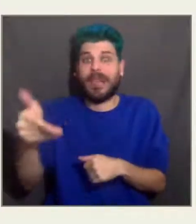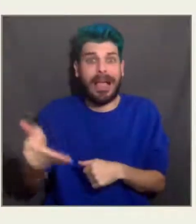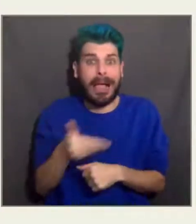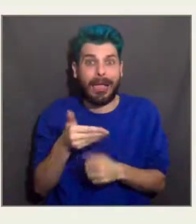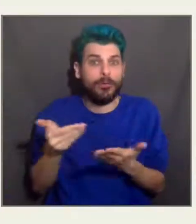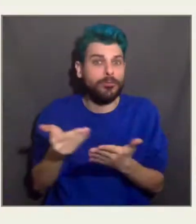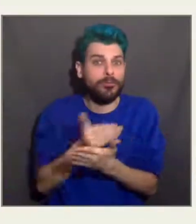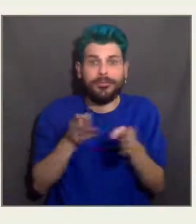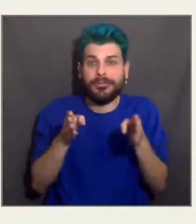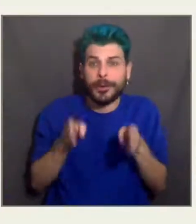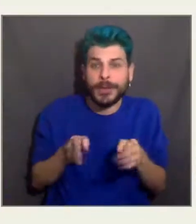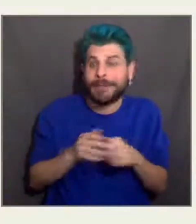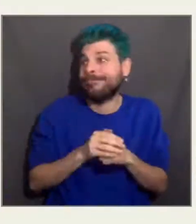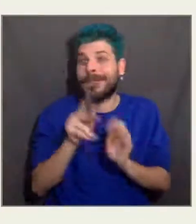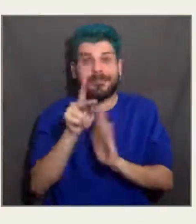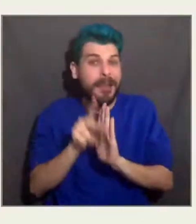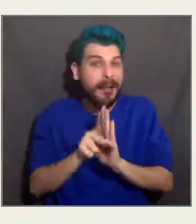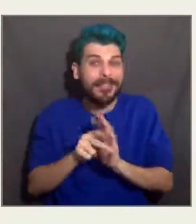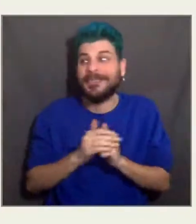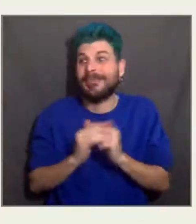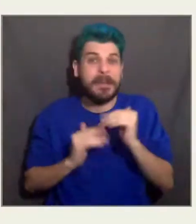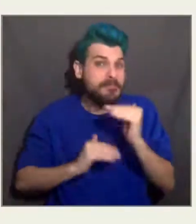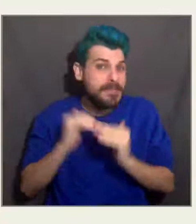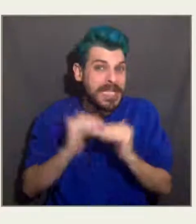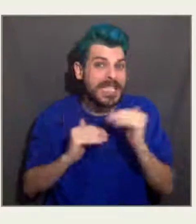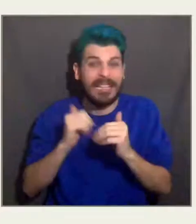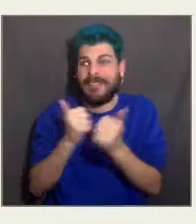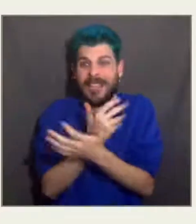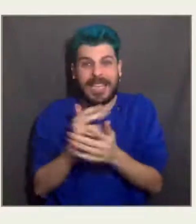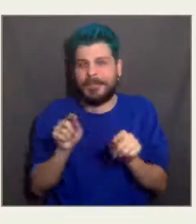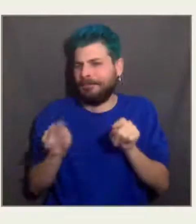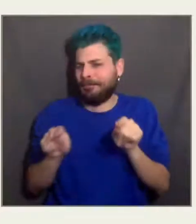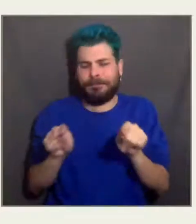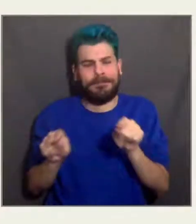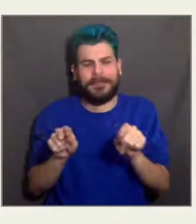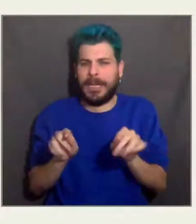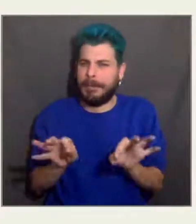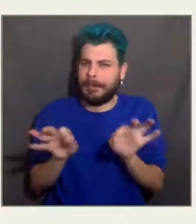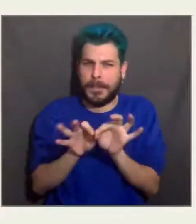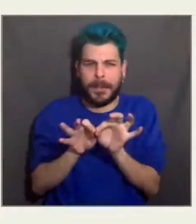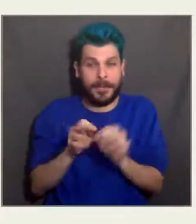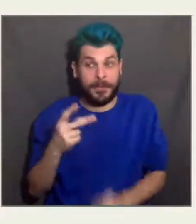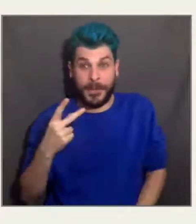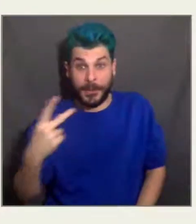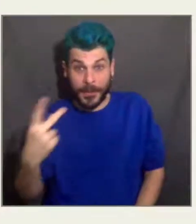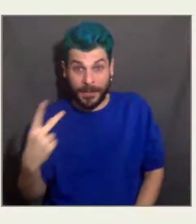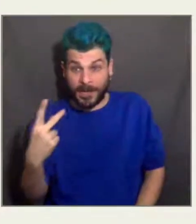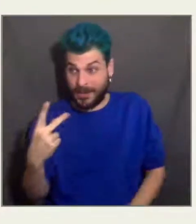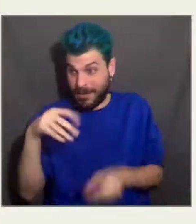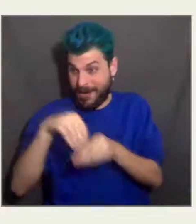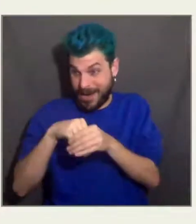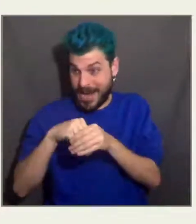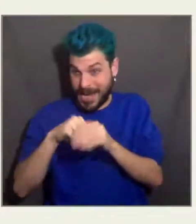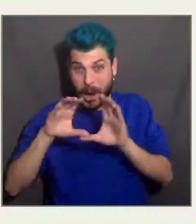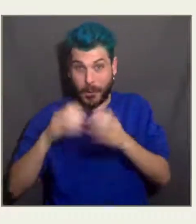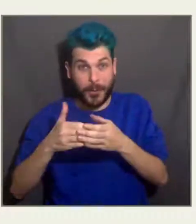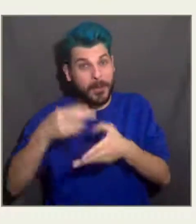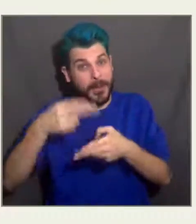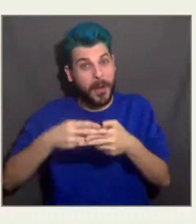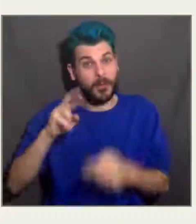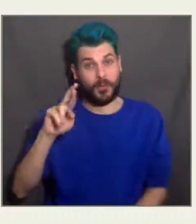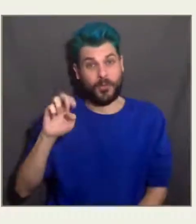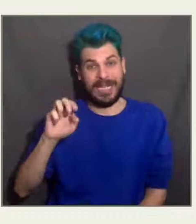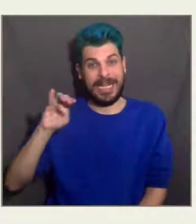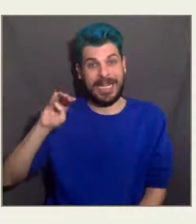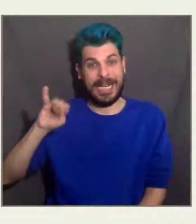programs or policies. Those are the first things we're going to be looking at. You and I are both part of Reimagine Oregon, and we can talk a